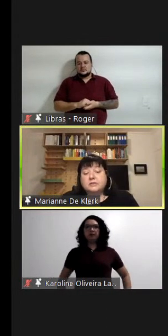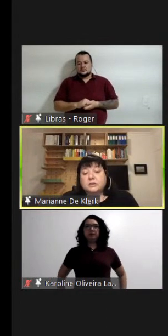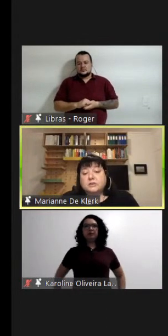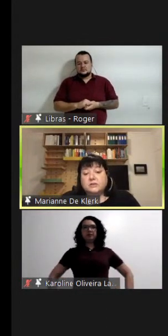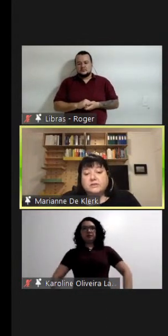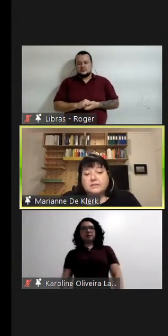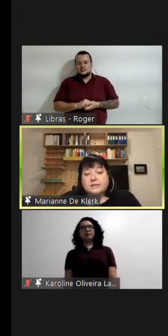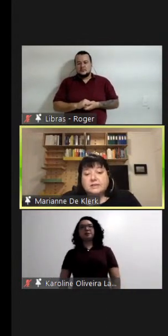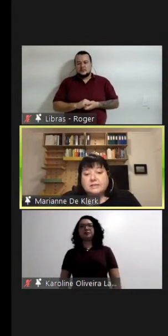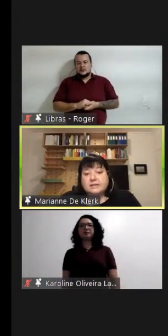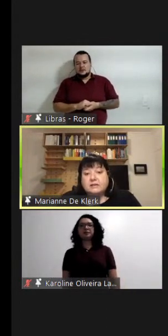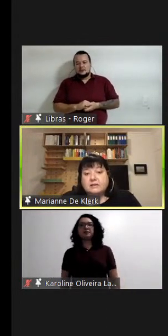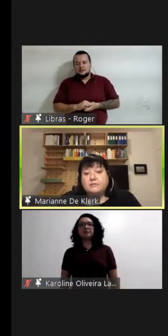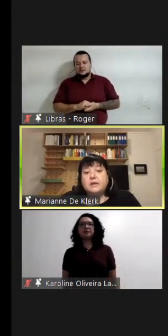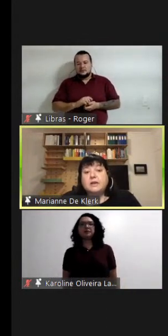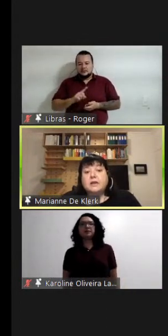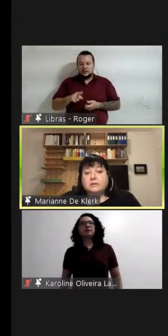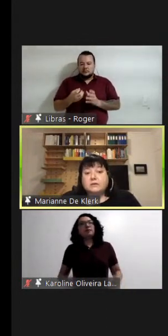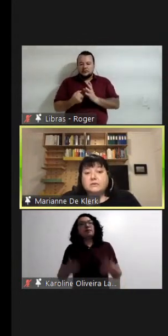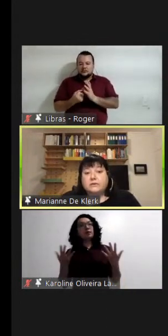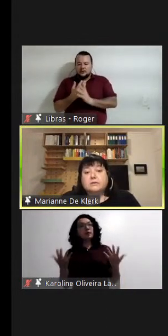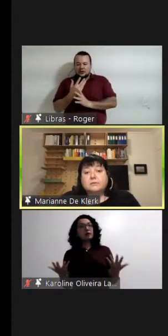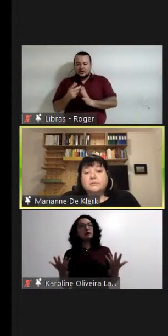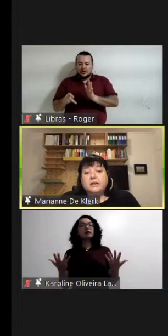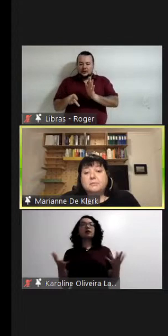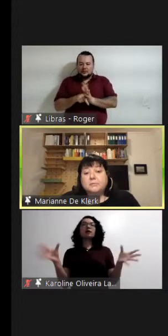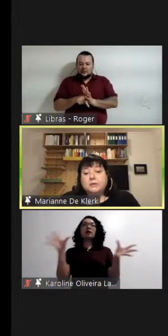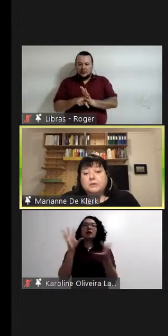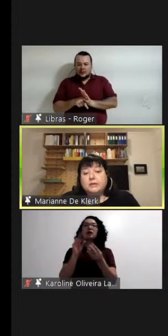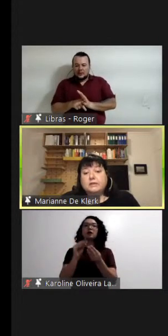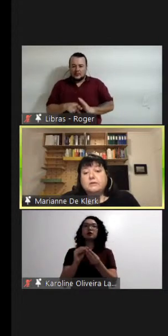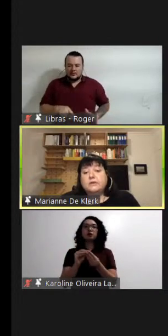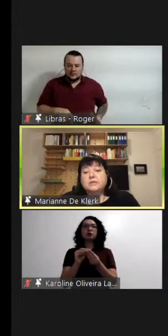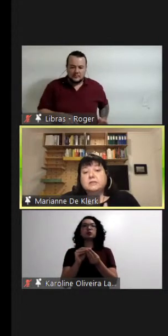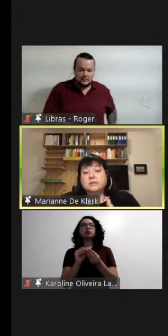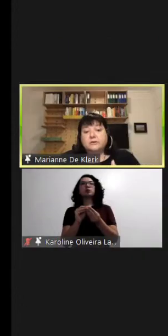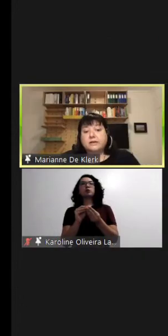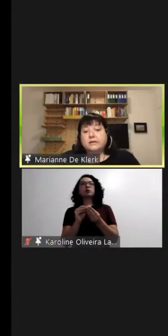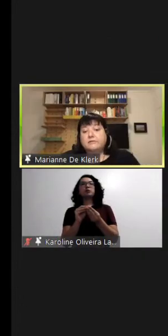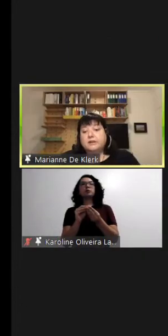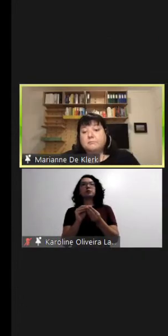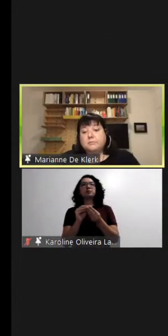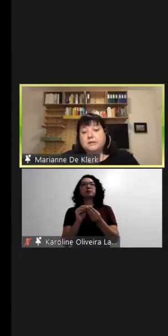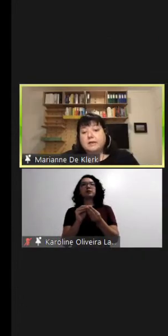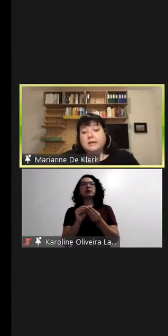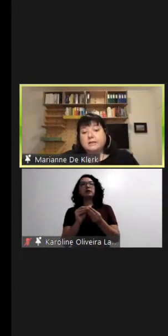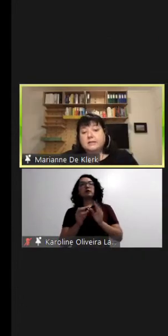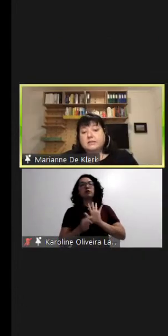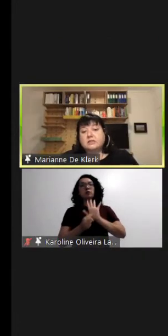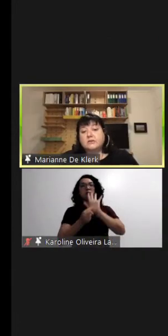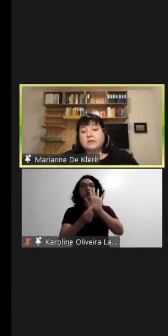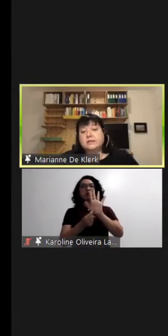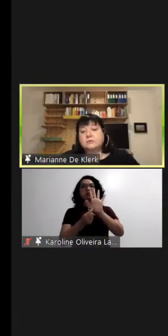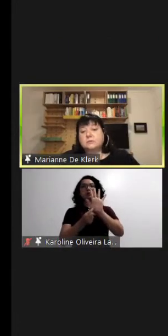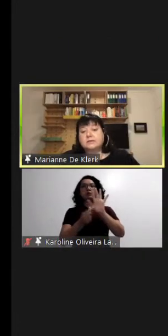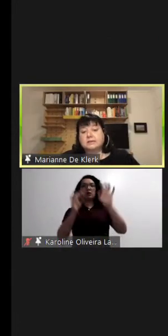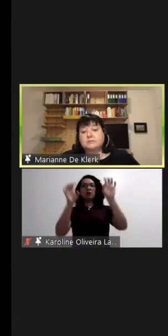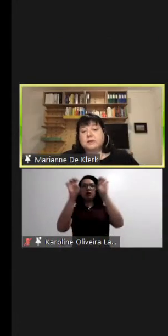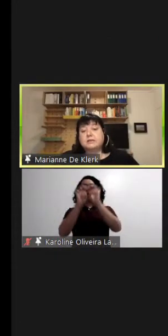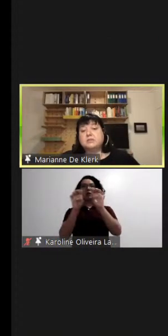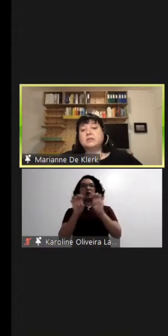the structure of the city itself, the development between the ridges, the gridded development, and then the slow